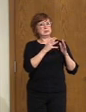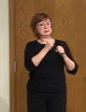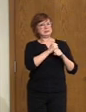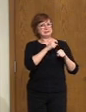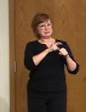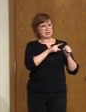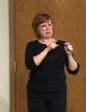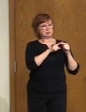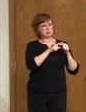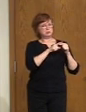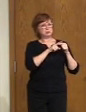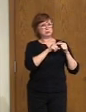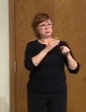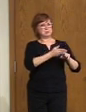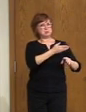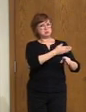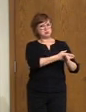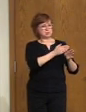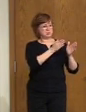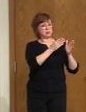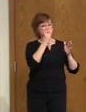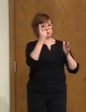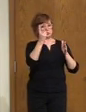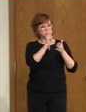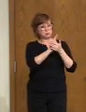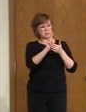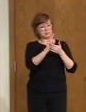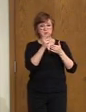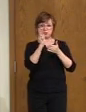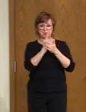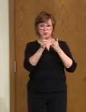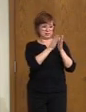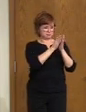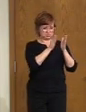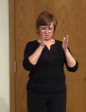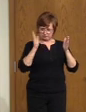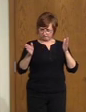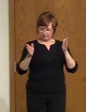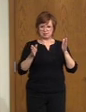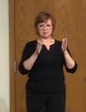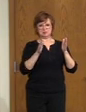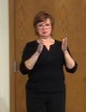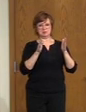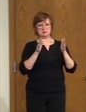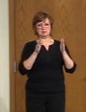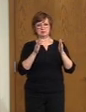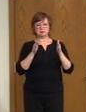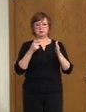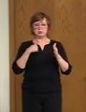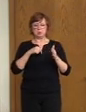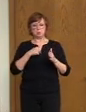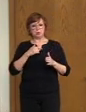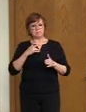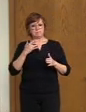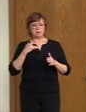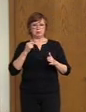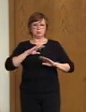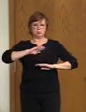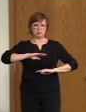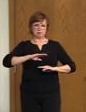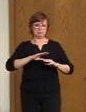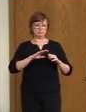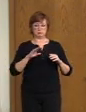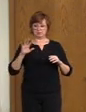like I said with my numbers, on a positive note, we are not having 500, 600 cases a day. We're stuck between